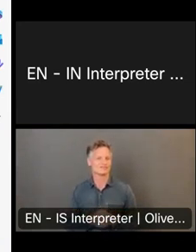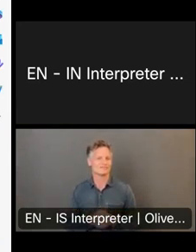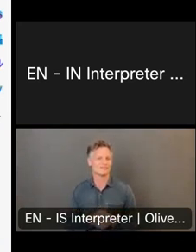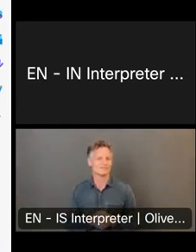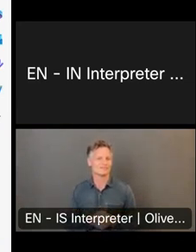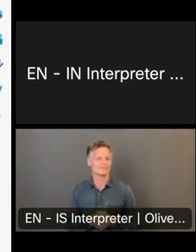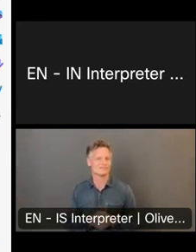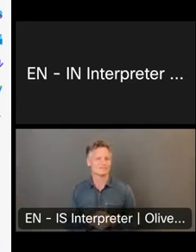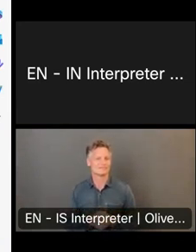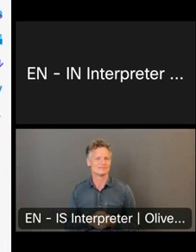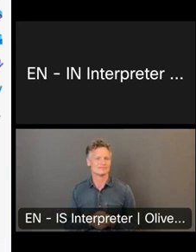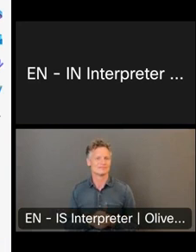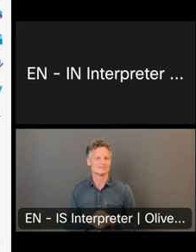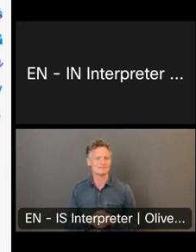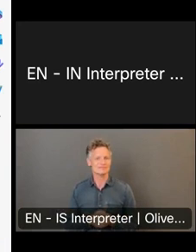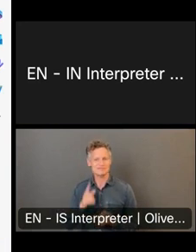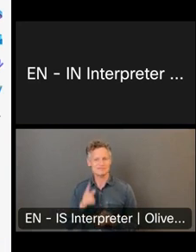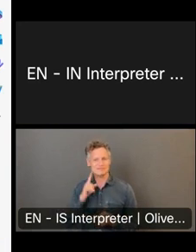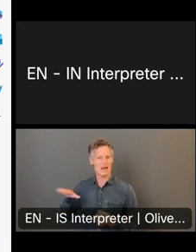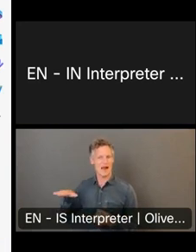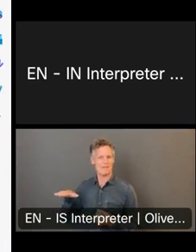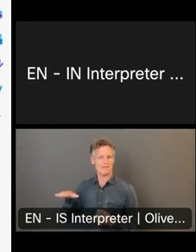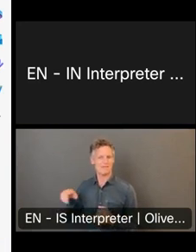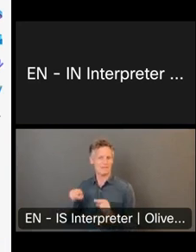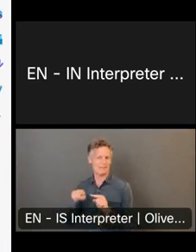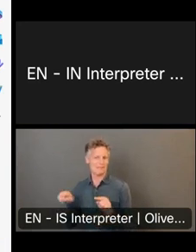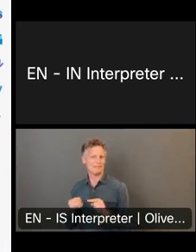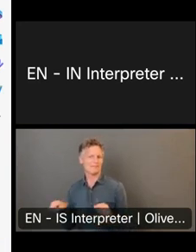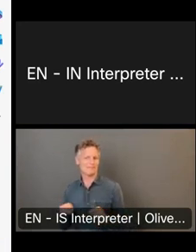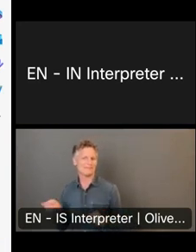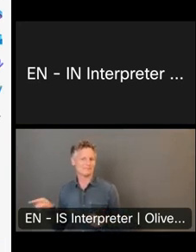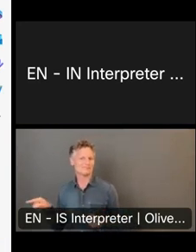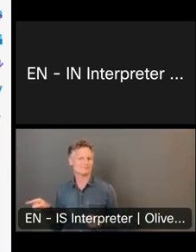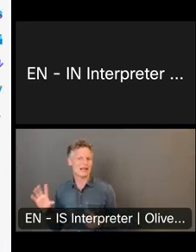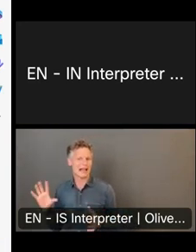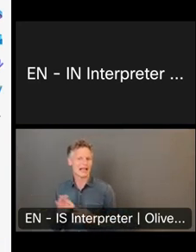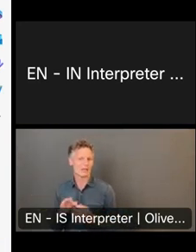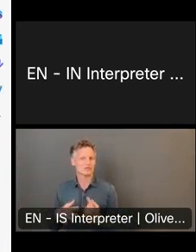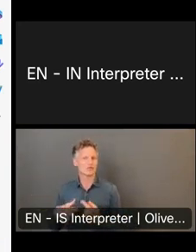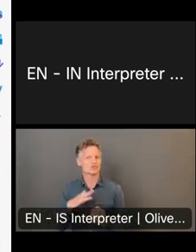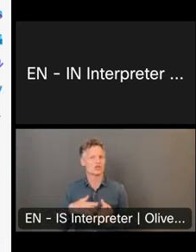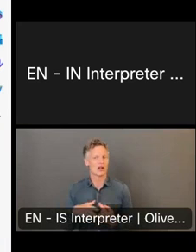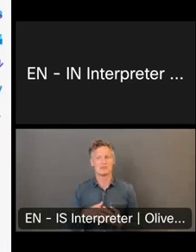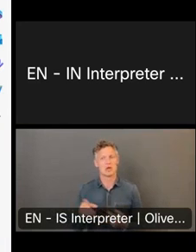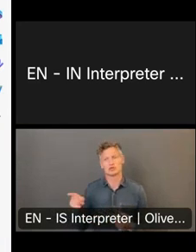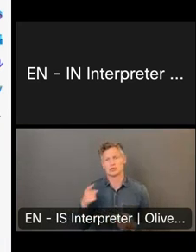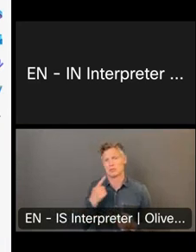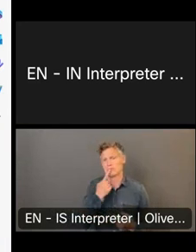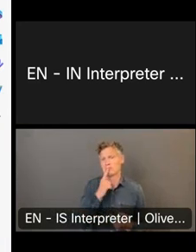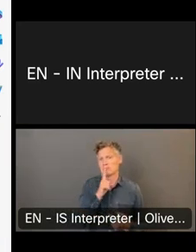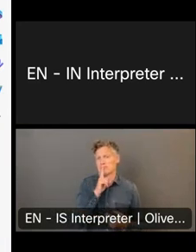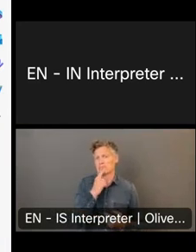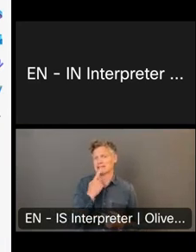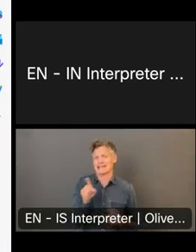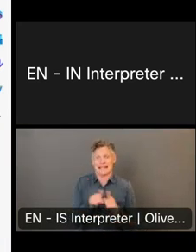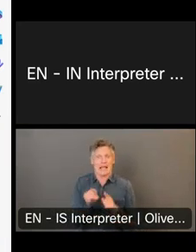idiomatization on the one hand and expressivity or creativity on the other that drives many linguistic innovations. So she's not saying what you're saying, but I think it's in